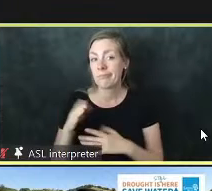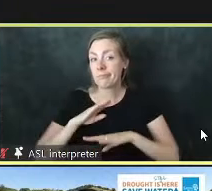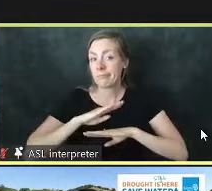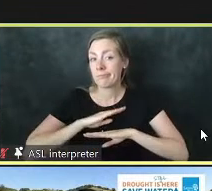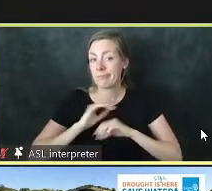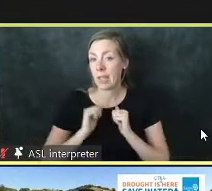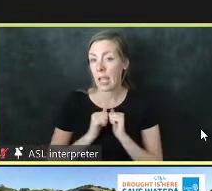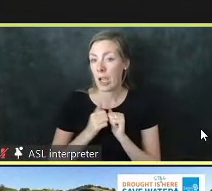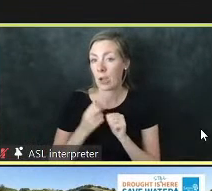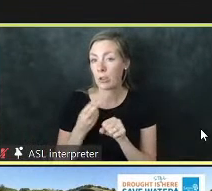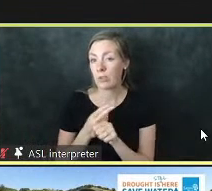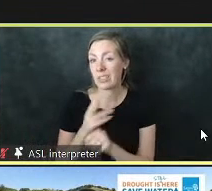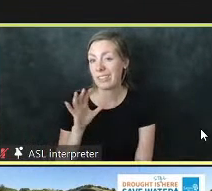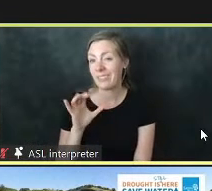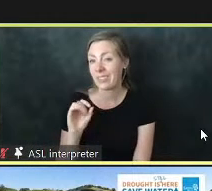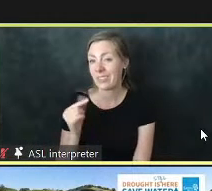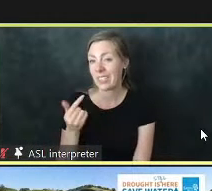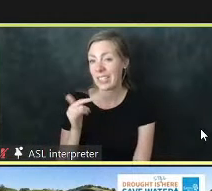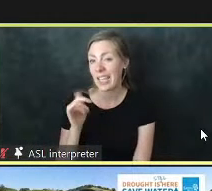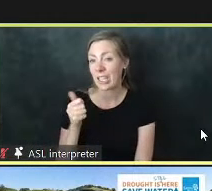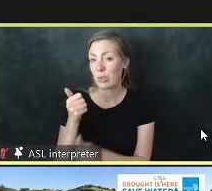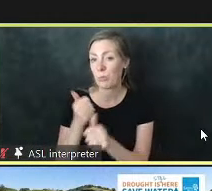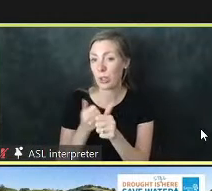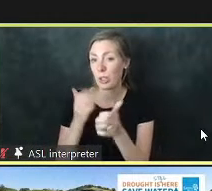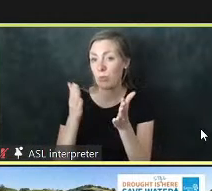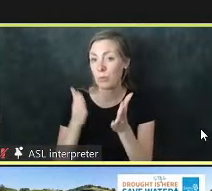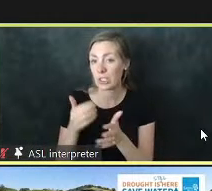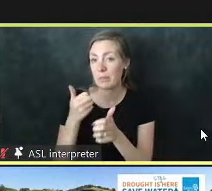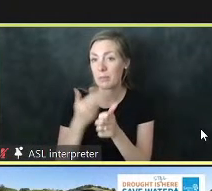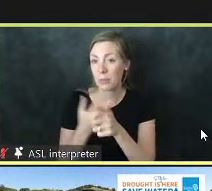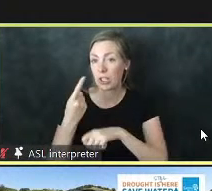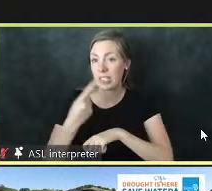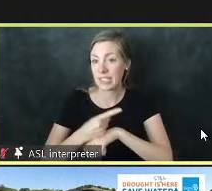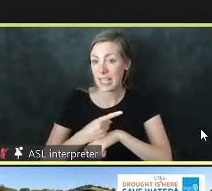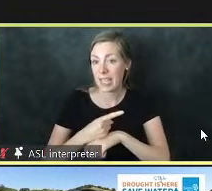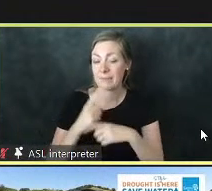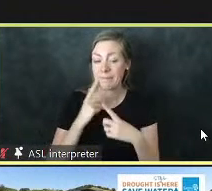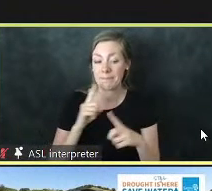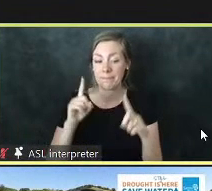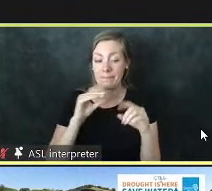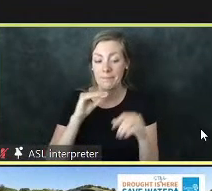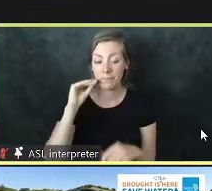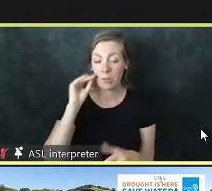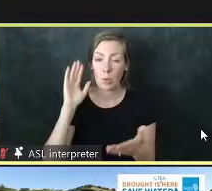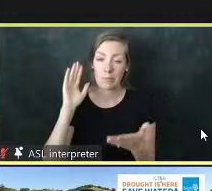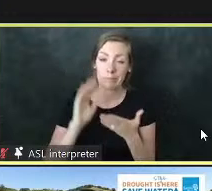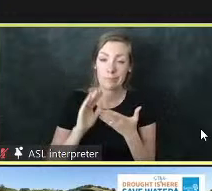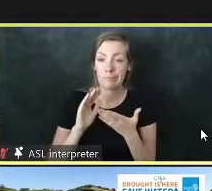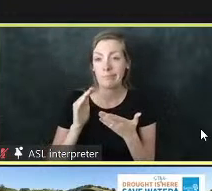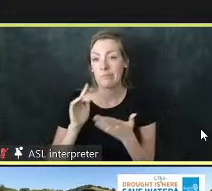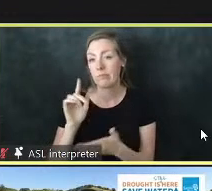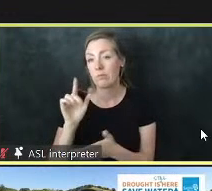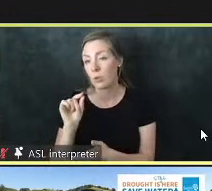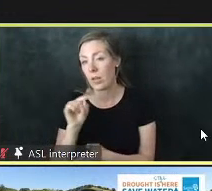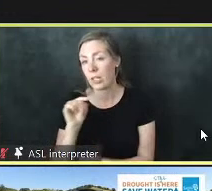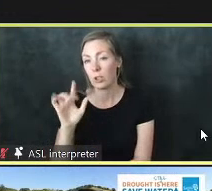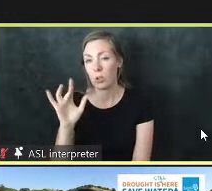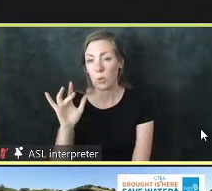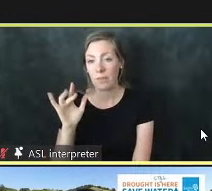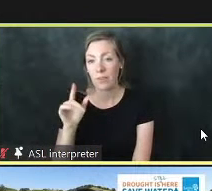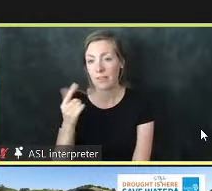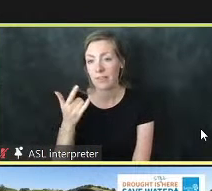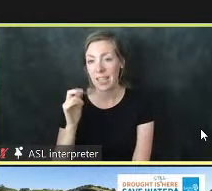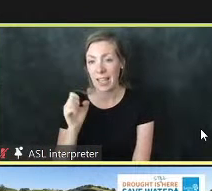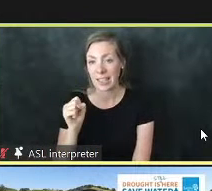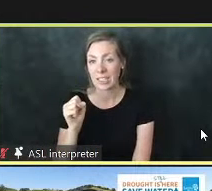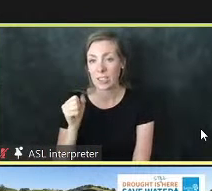reporte more de agua than cada 50 mes, gallons ¿verdad? per Cuando person per day, and se efficient checa ver homes cuánto can use as están usando por little día, as cuánto 20 to están 25 usando gallons a per por person mes, per